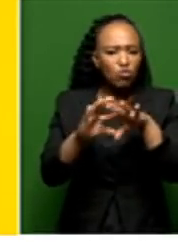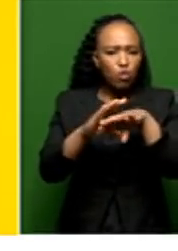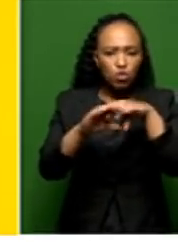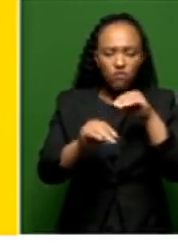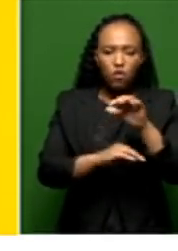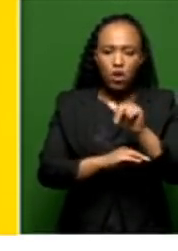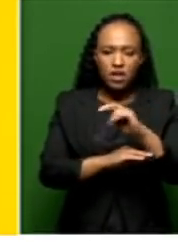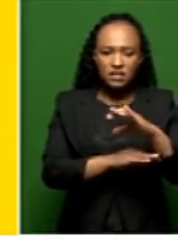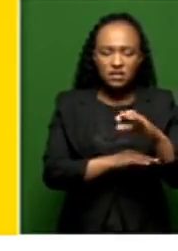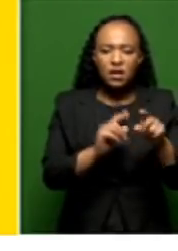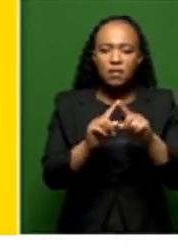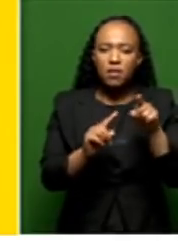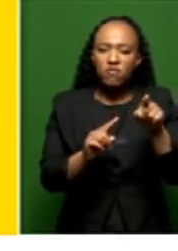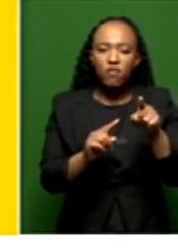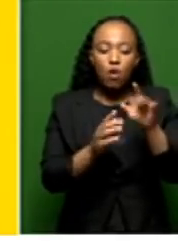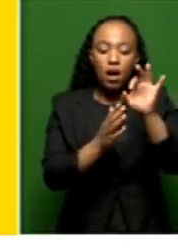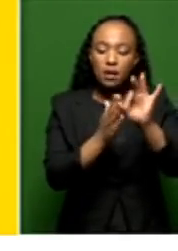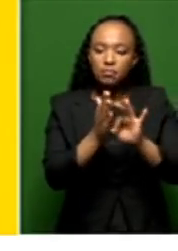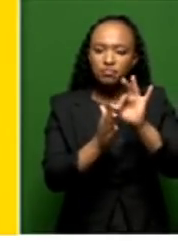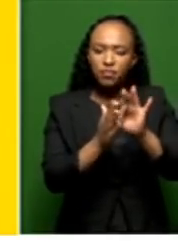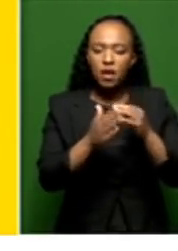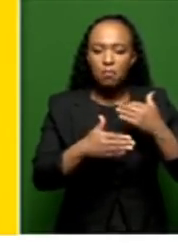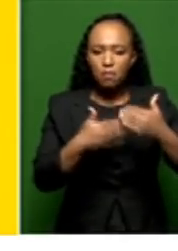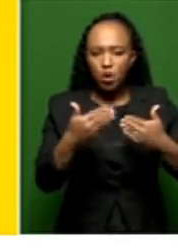the ANC, but from the electoral process as a whole.